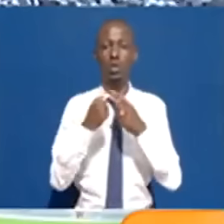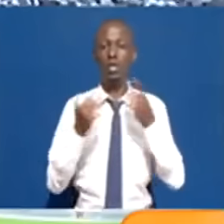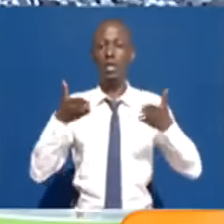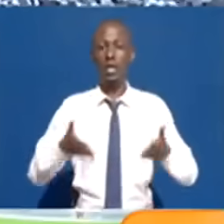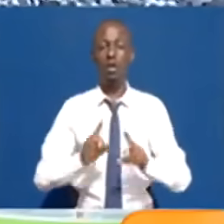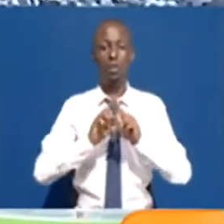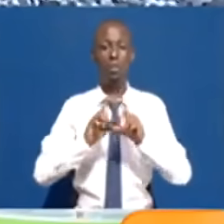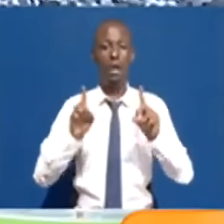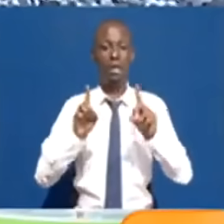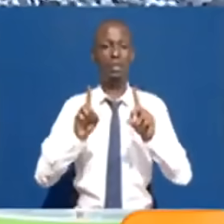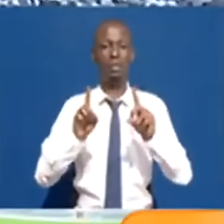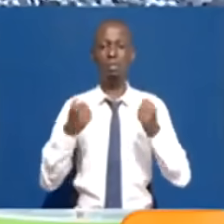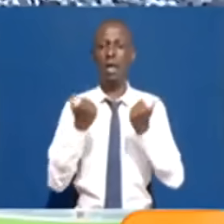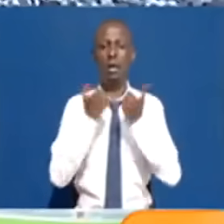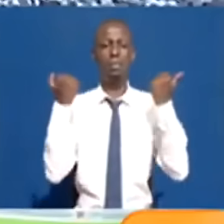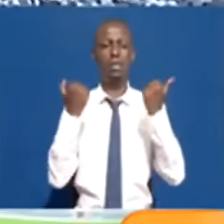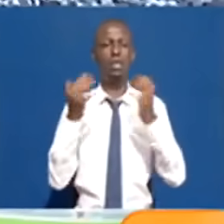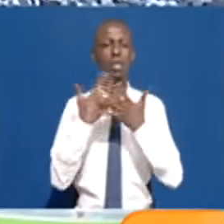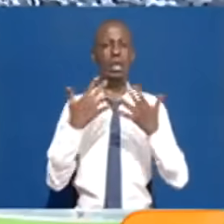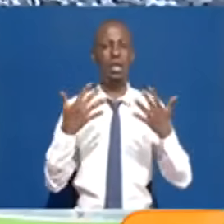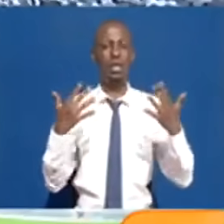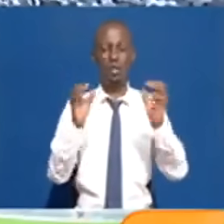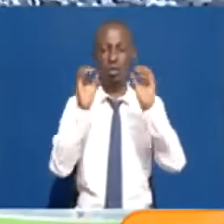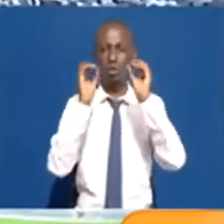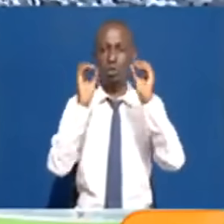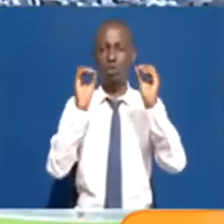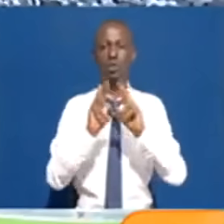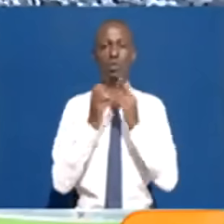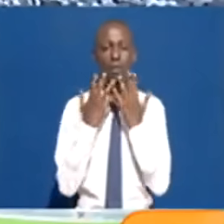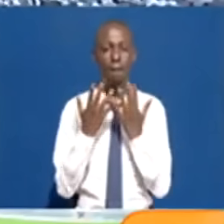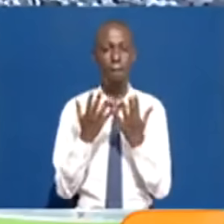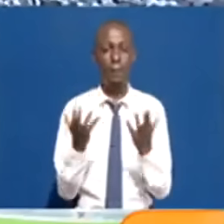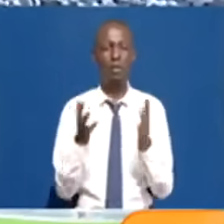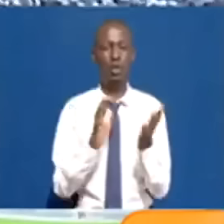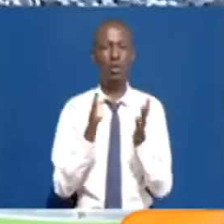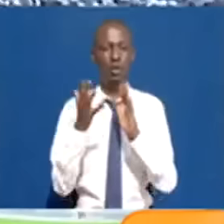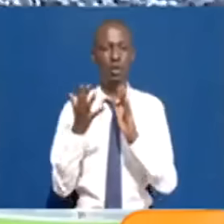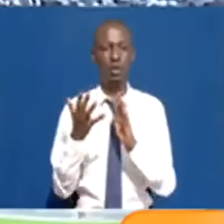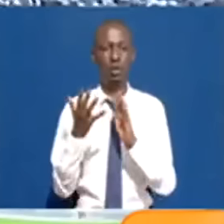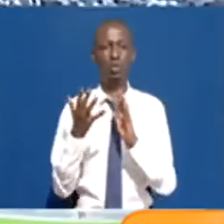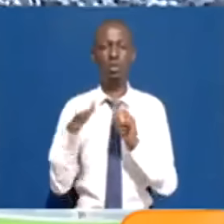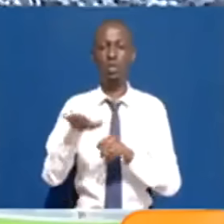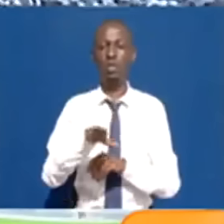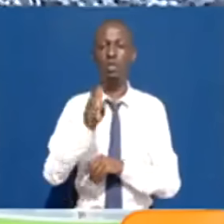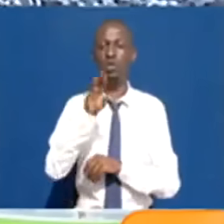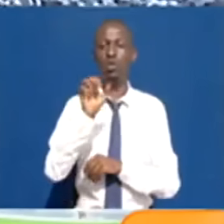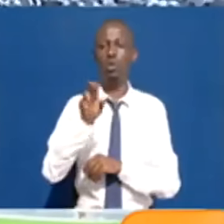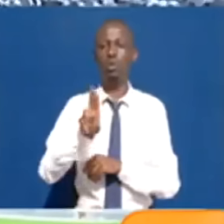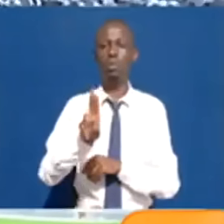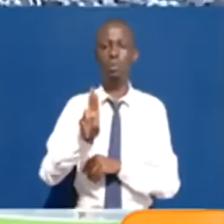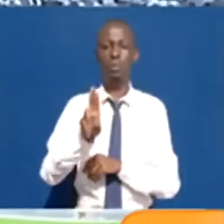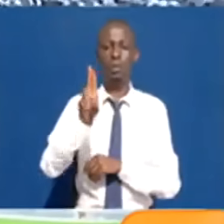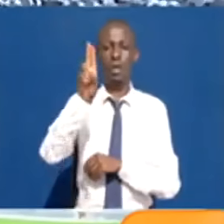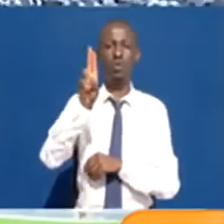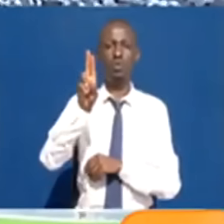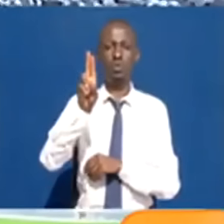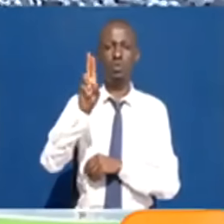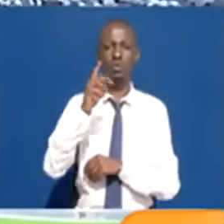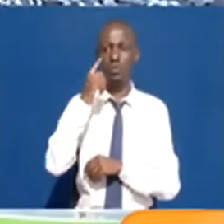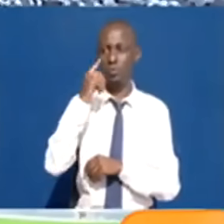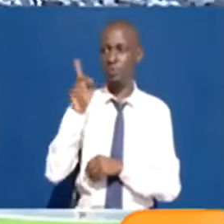but nothing has been forthcoming. Victoria Rubadiri has more from the streets of Syokimau that one could easily mistake for Venice,